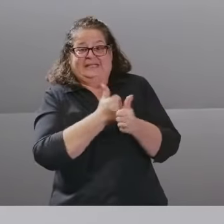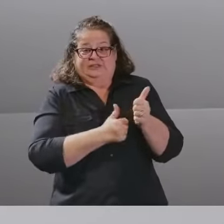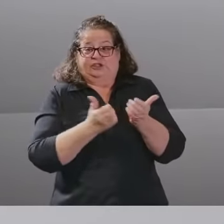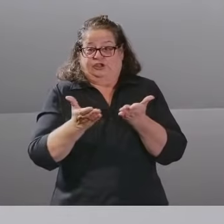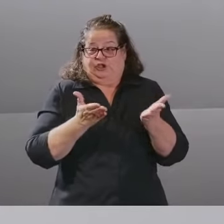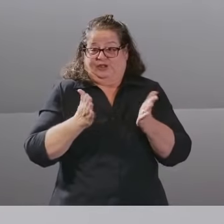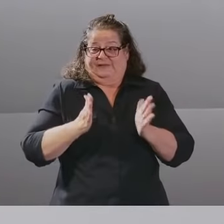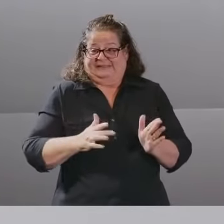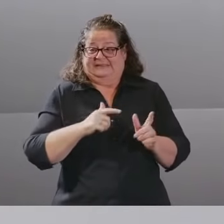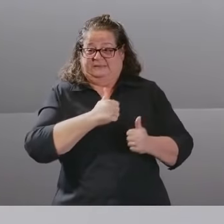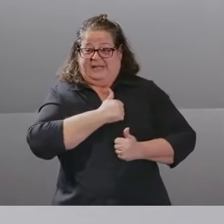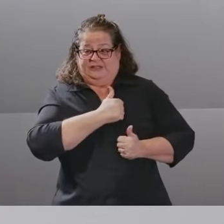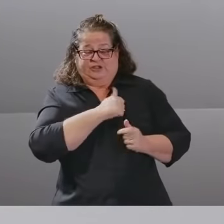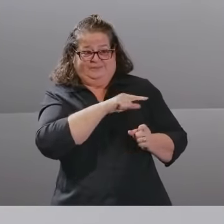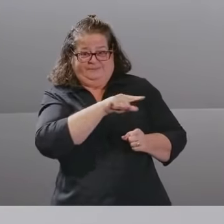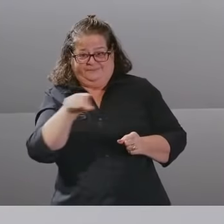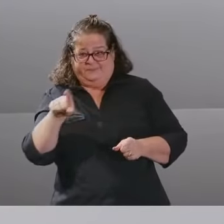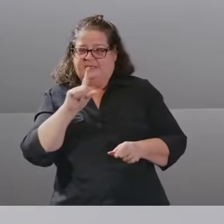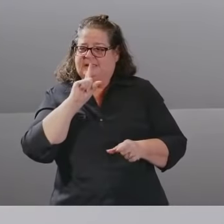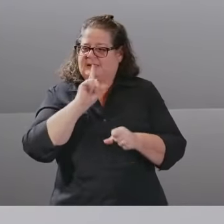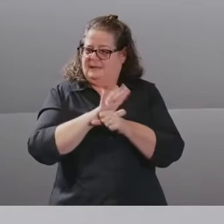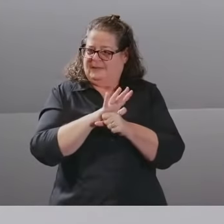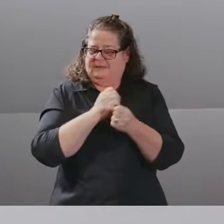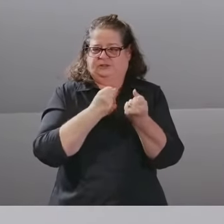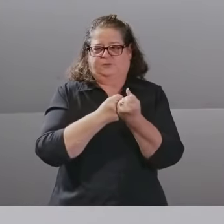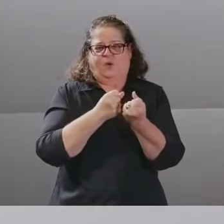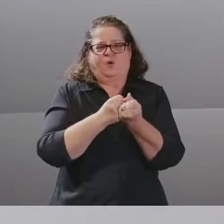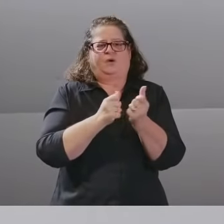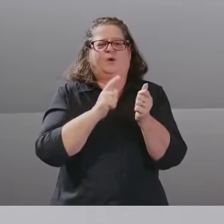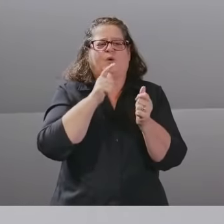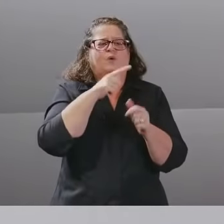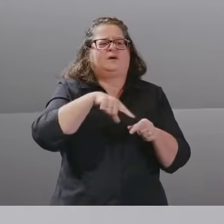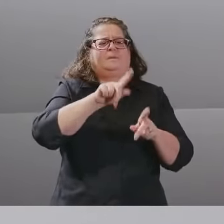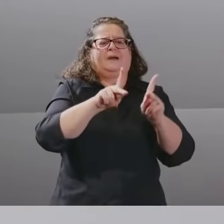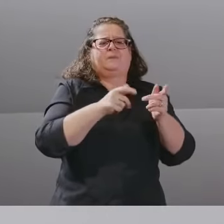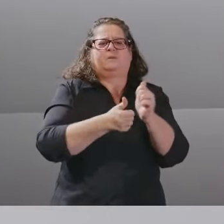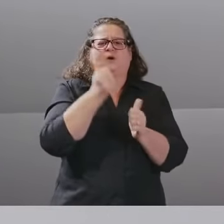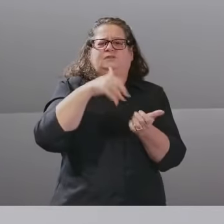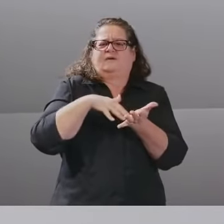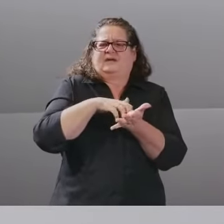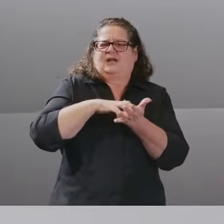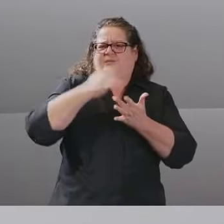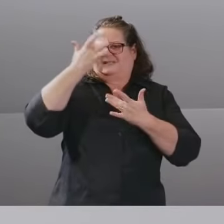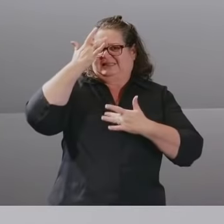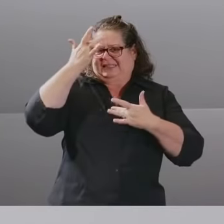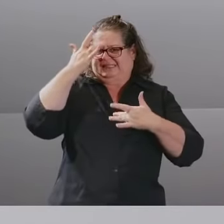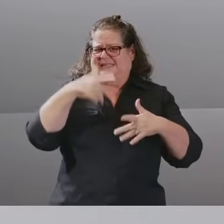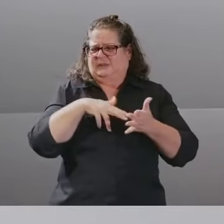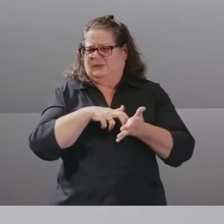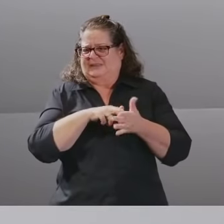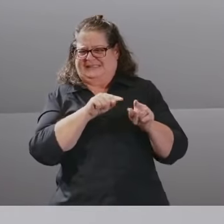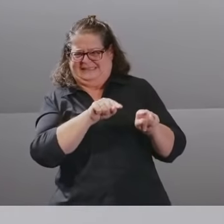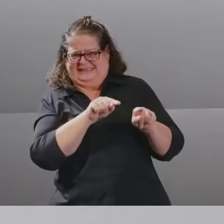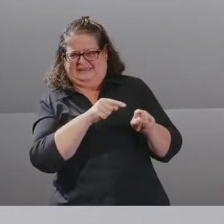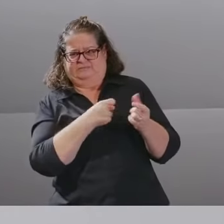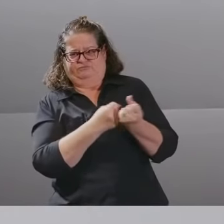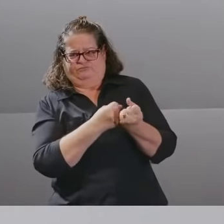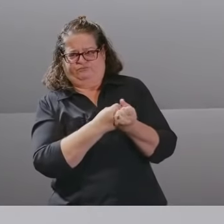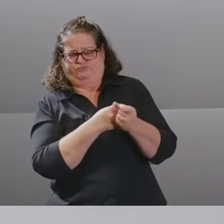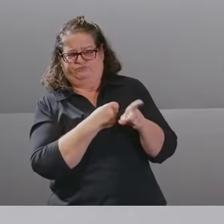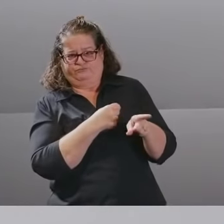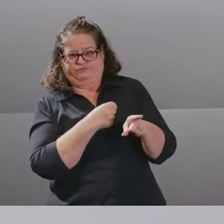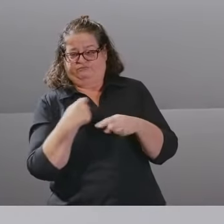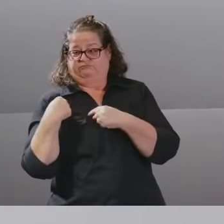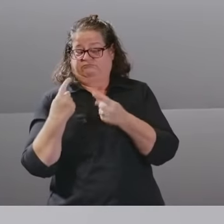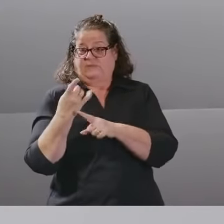those most vulnerable. And look no further than our organization. 8 months, we have not taken a knee. Right now,